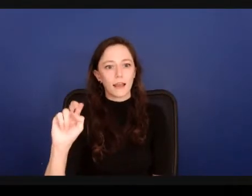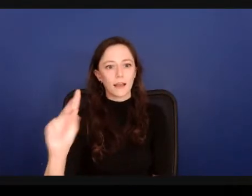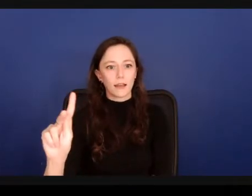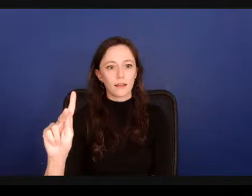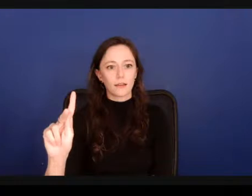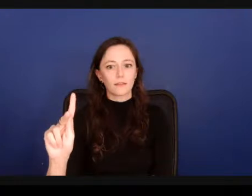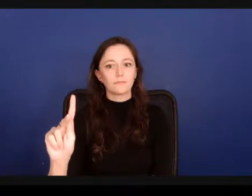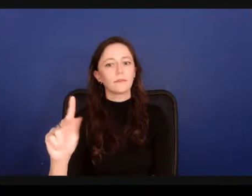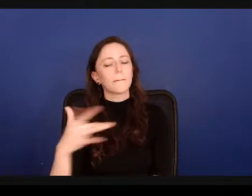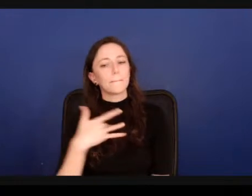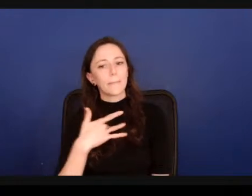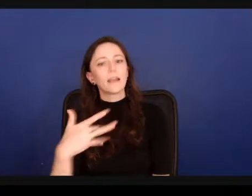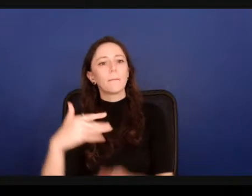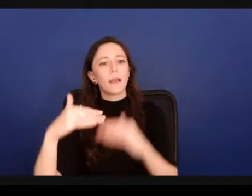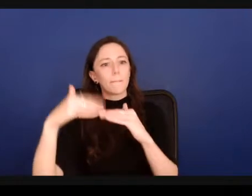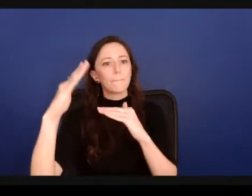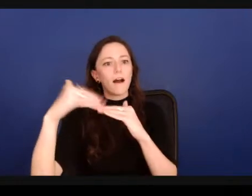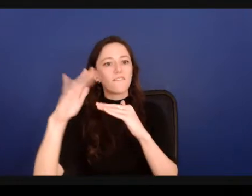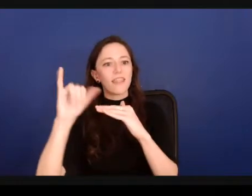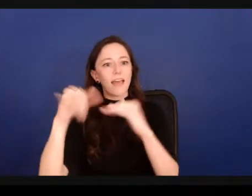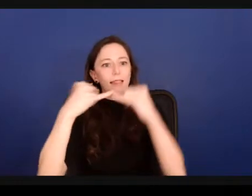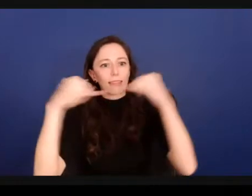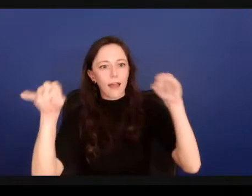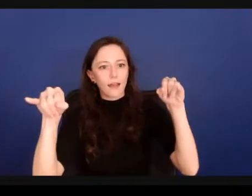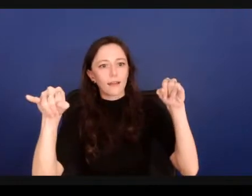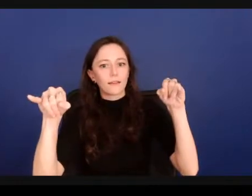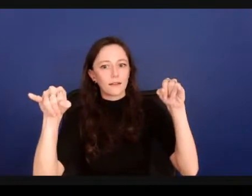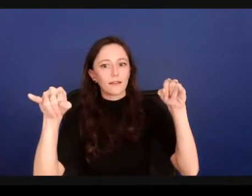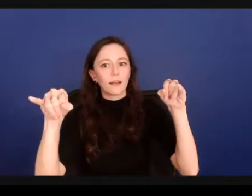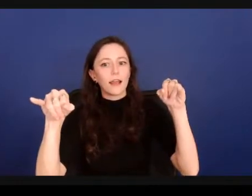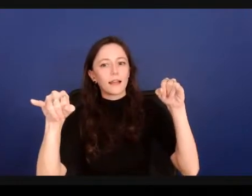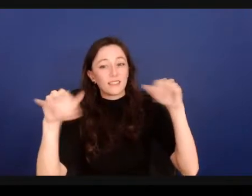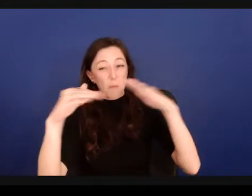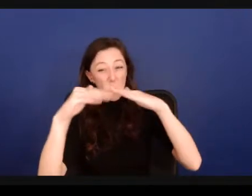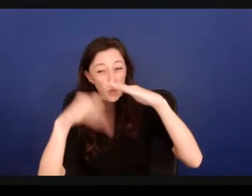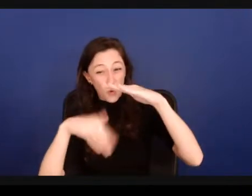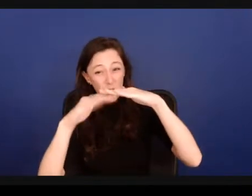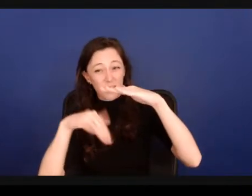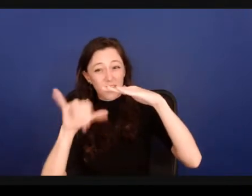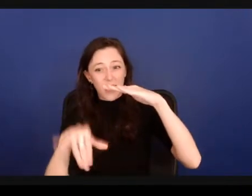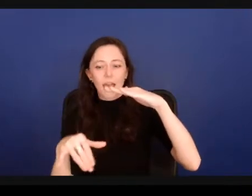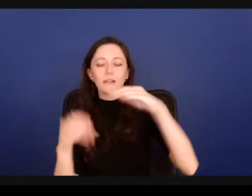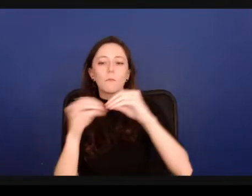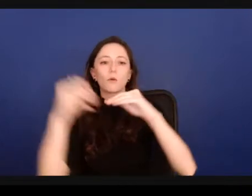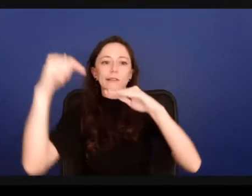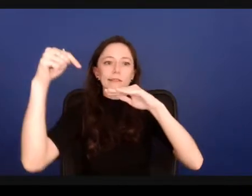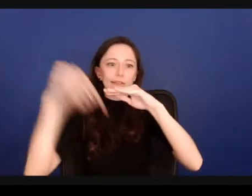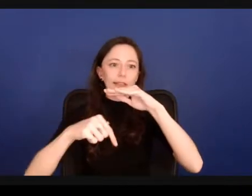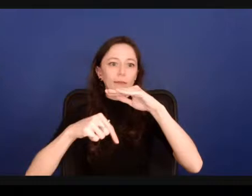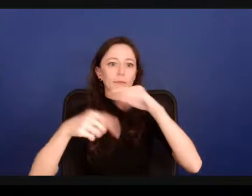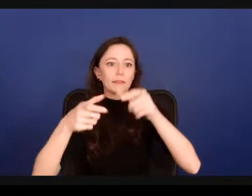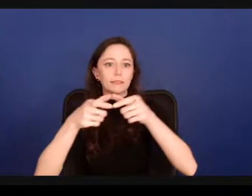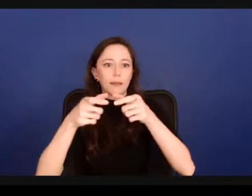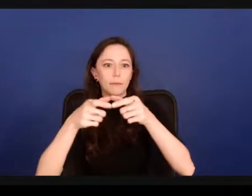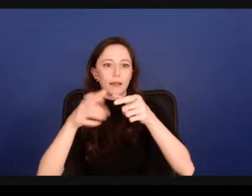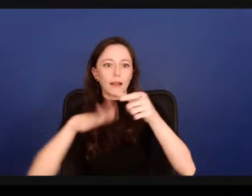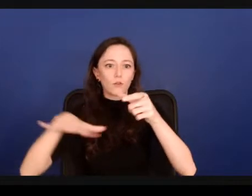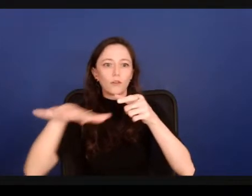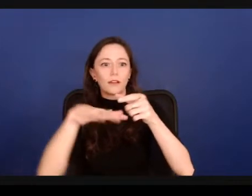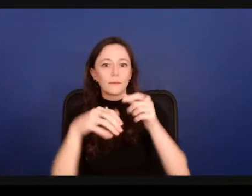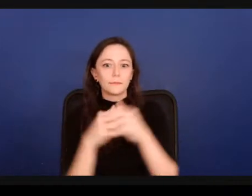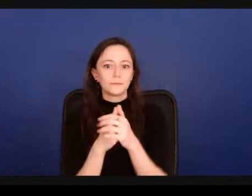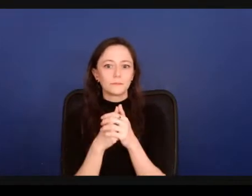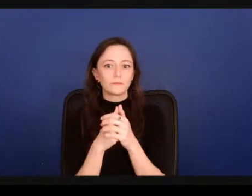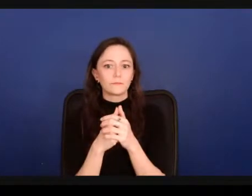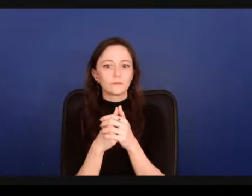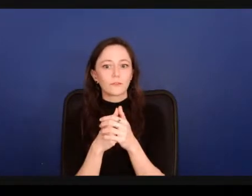line, whereas the earthquakes just below that are the ones deeper in the summit. It just happens to be the case right now. So for now, we